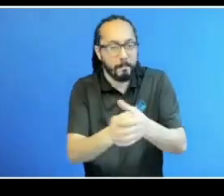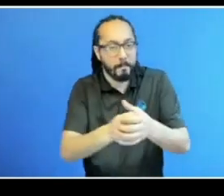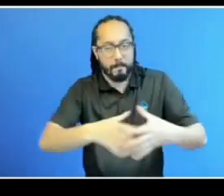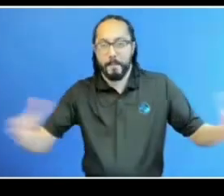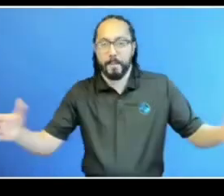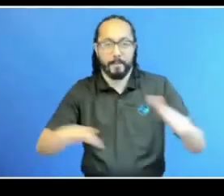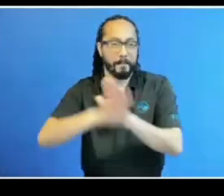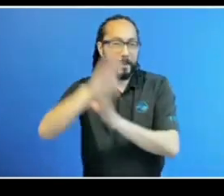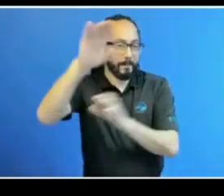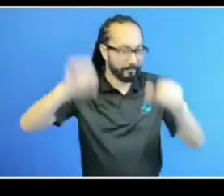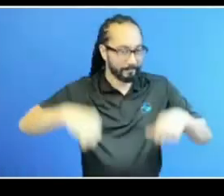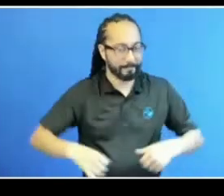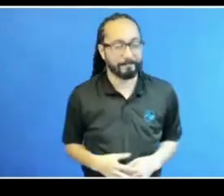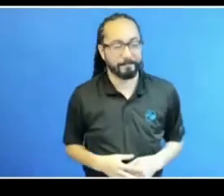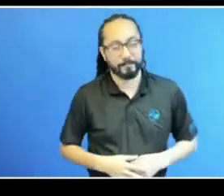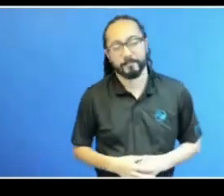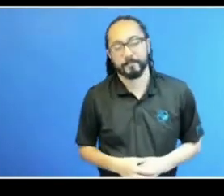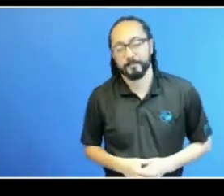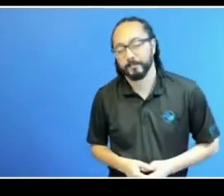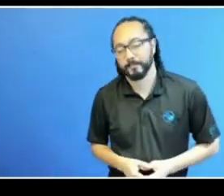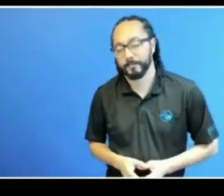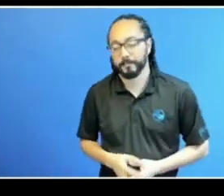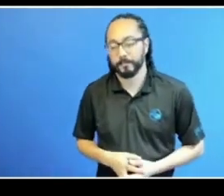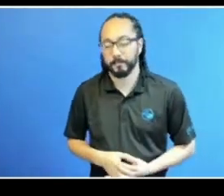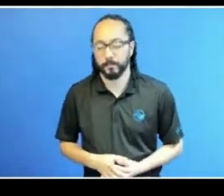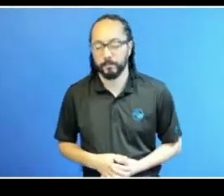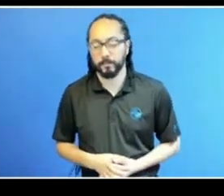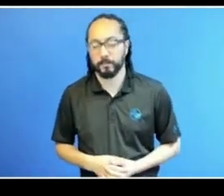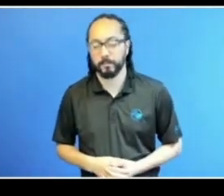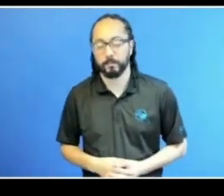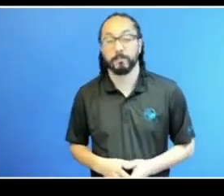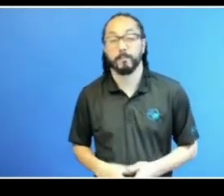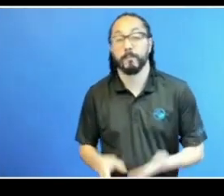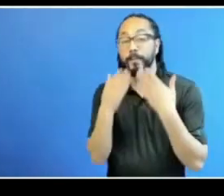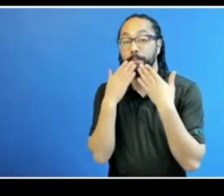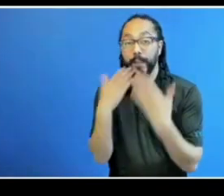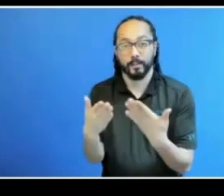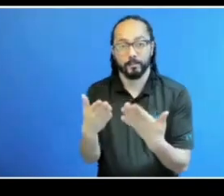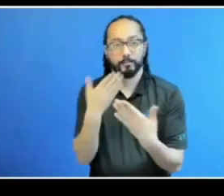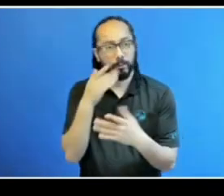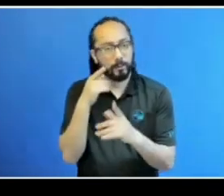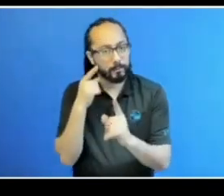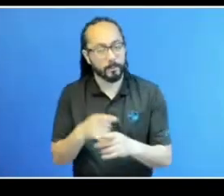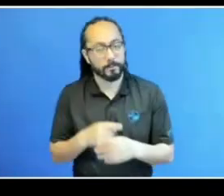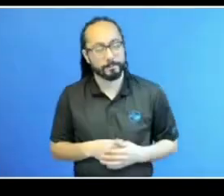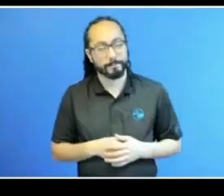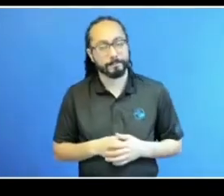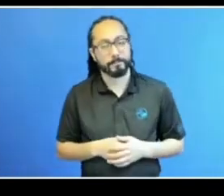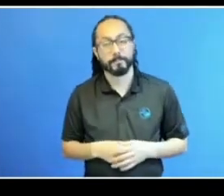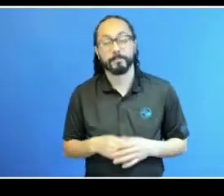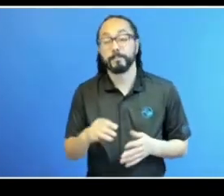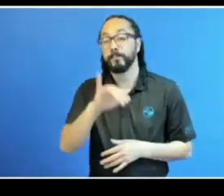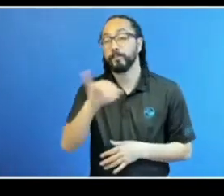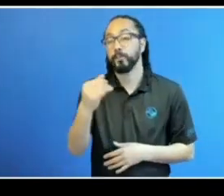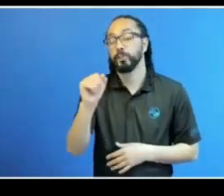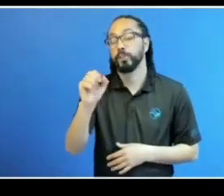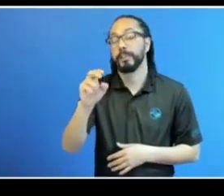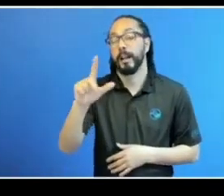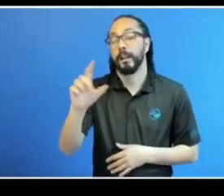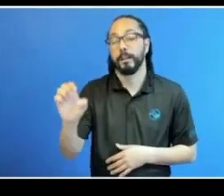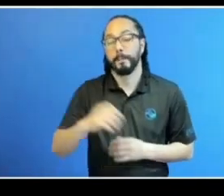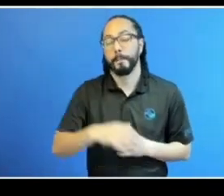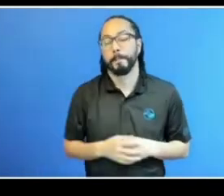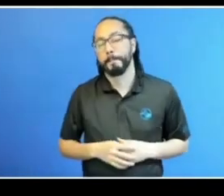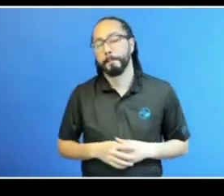Thank you so much for that, Kim. That's really good points. So my next question is for Janelle. Janelle, why is it